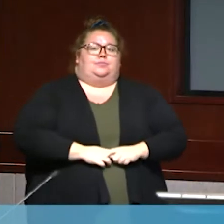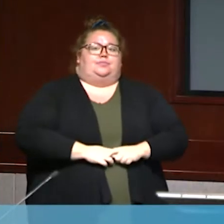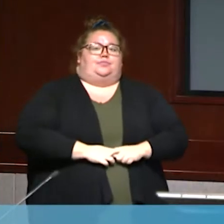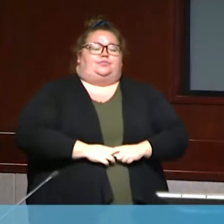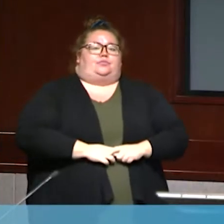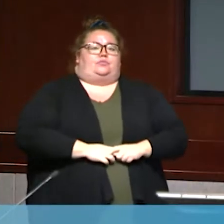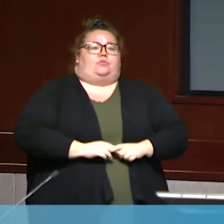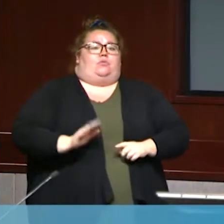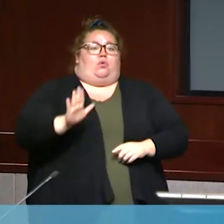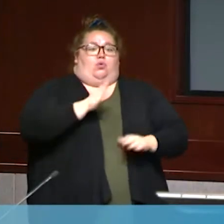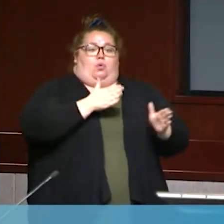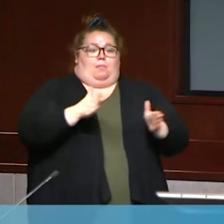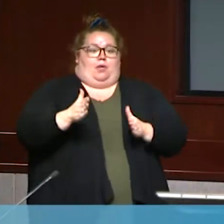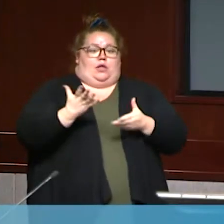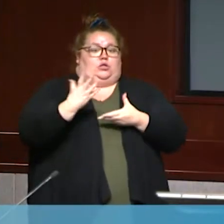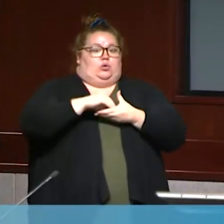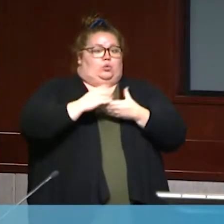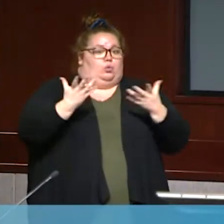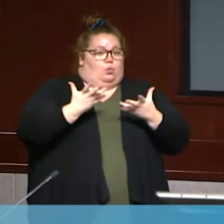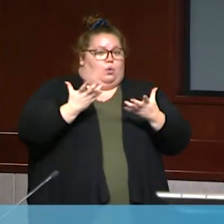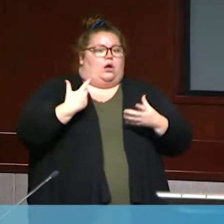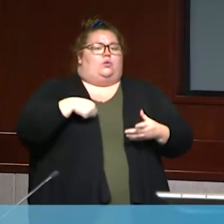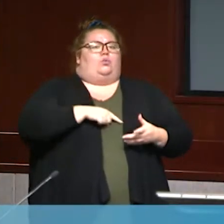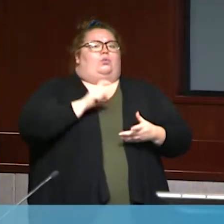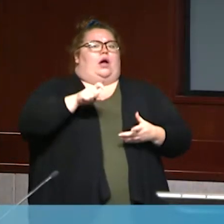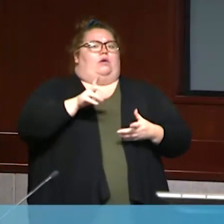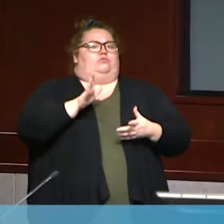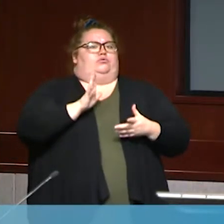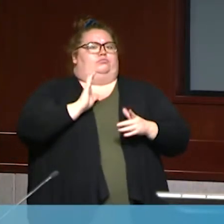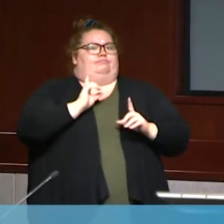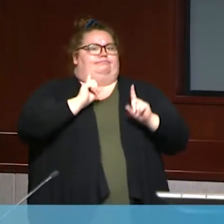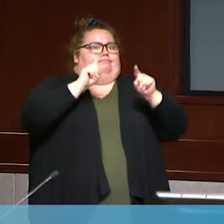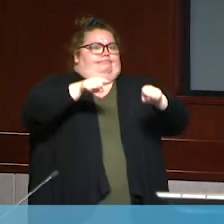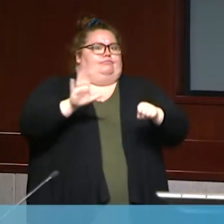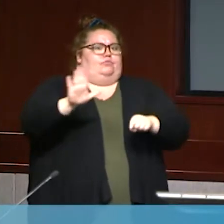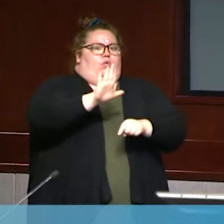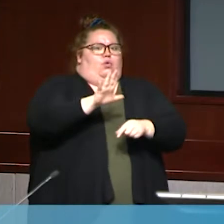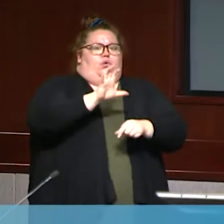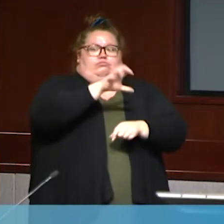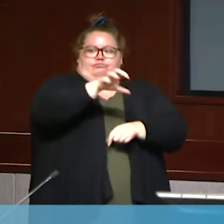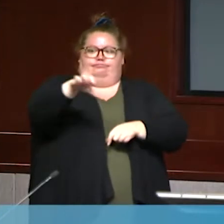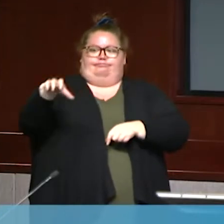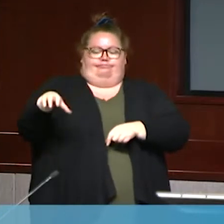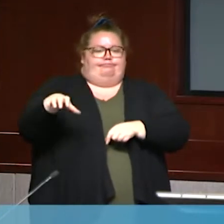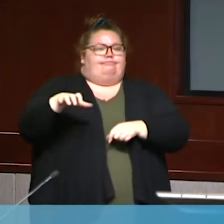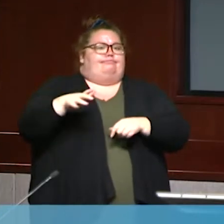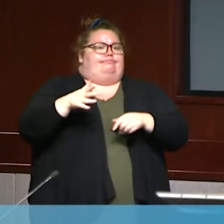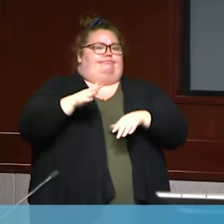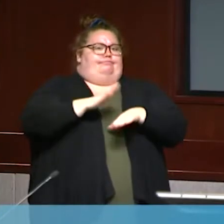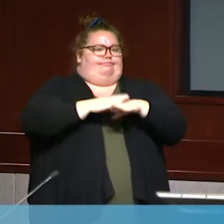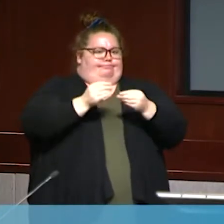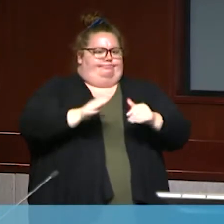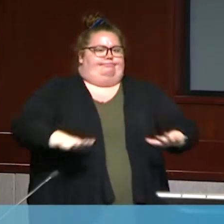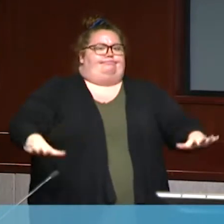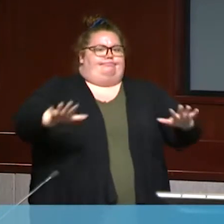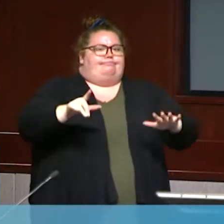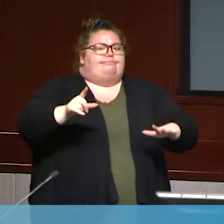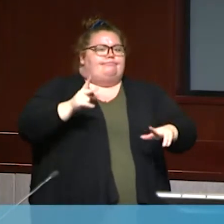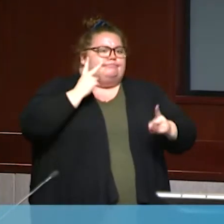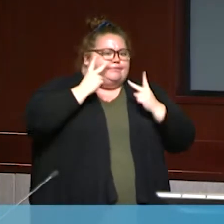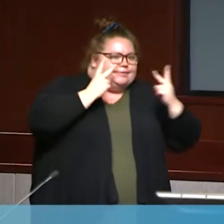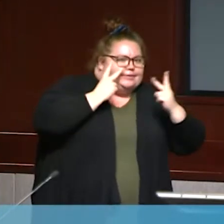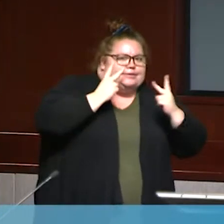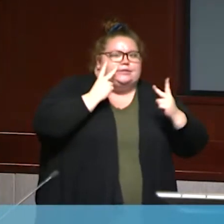visit to these facilities on a 6 to 8 week schedule. We believe a more frequent schedule will be